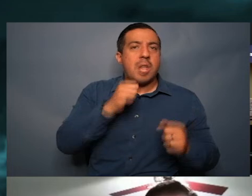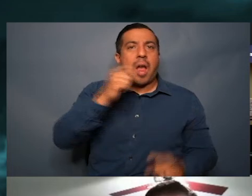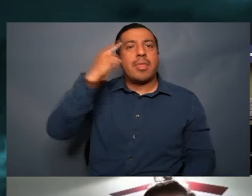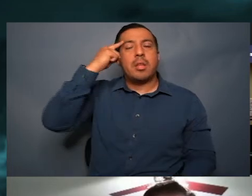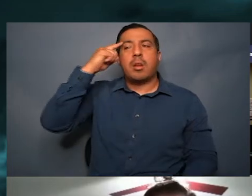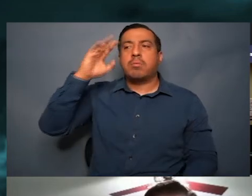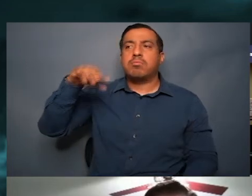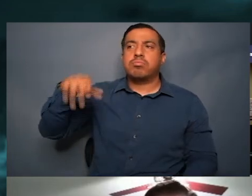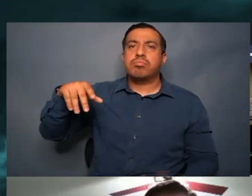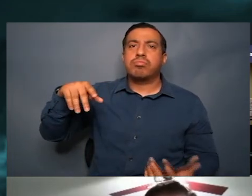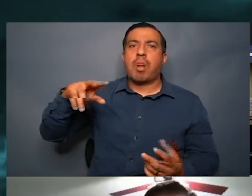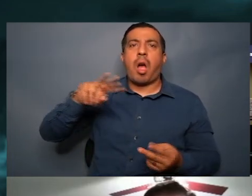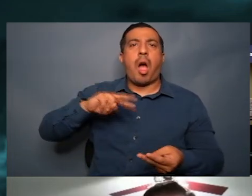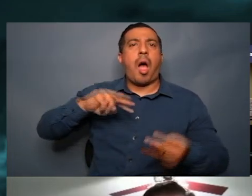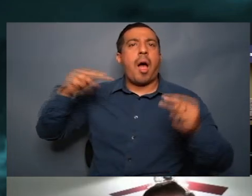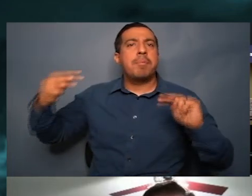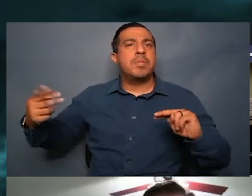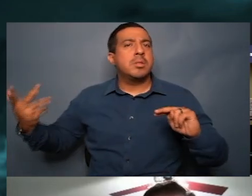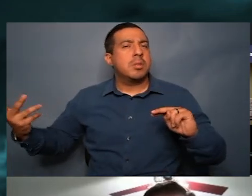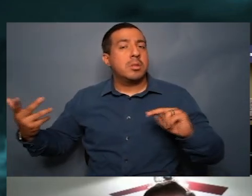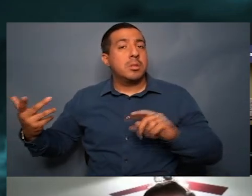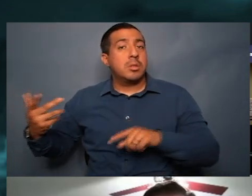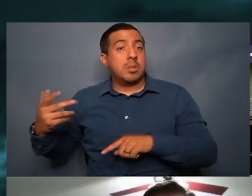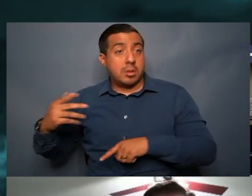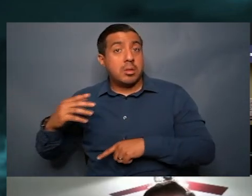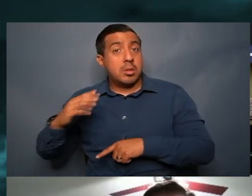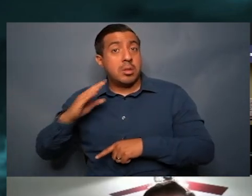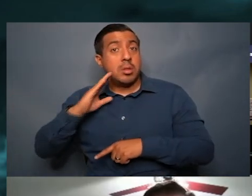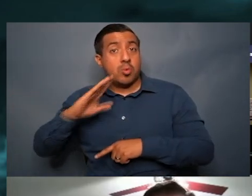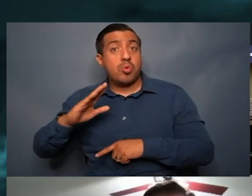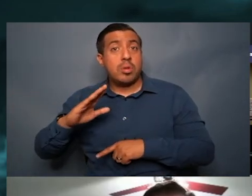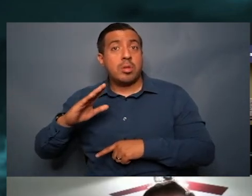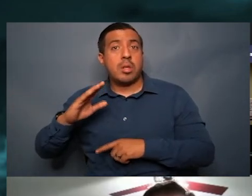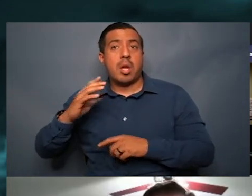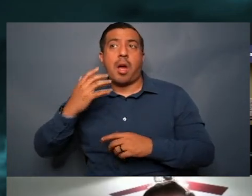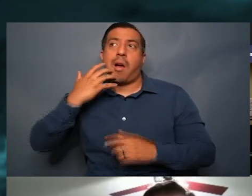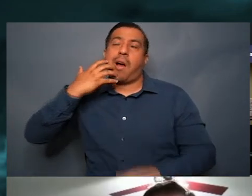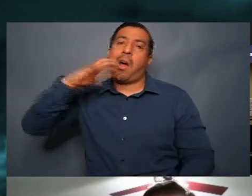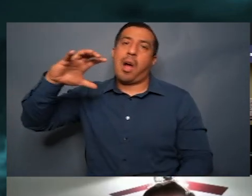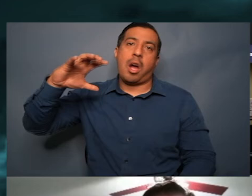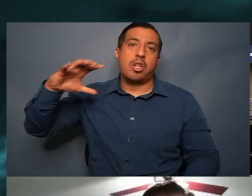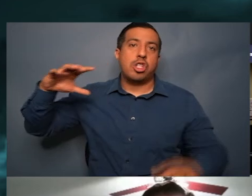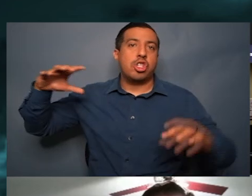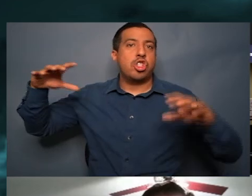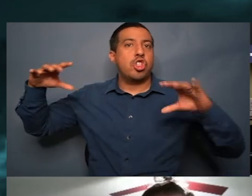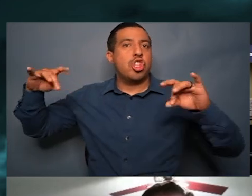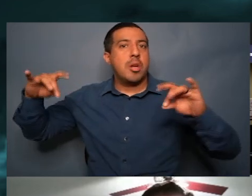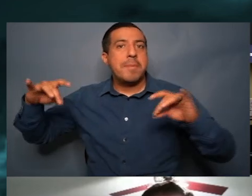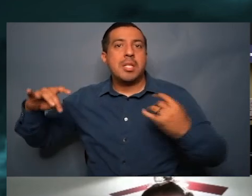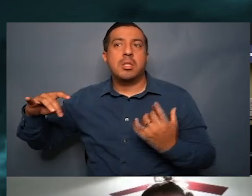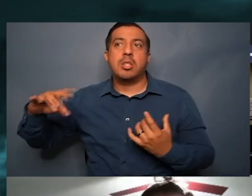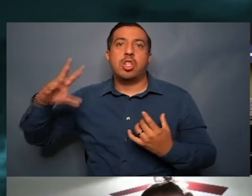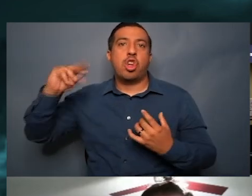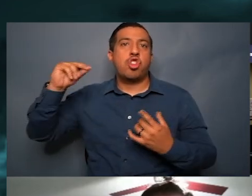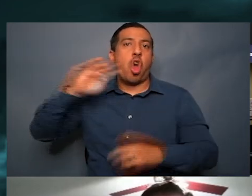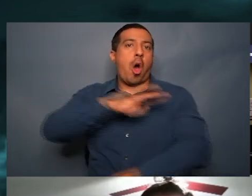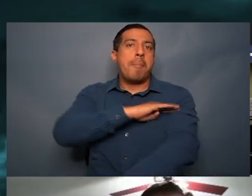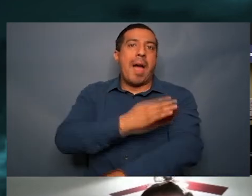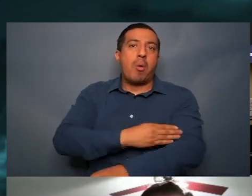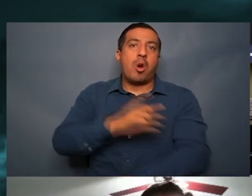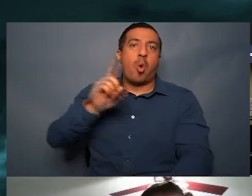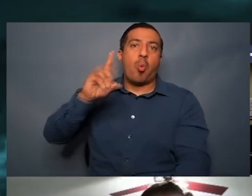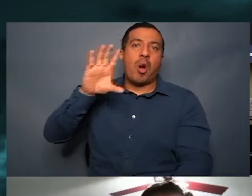of it, on the opposite. Now it's going to be extra hot, extra humid, no power, 110